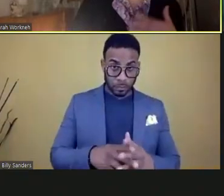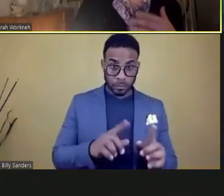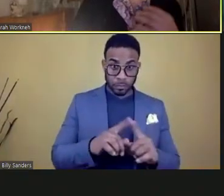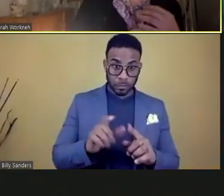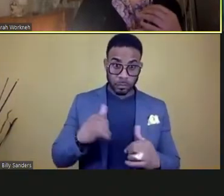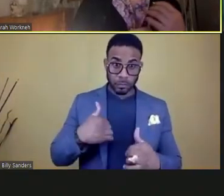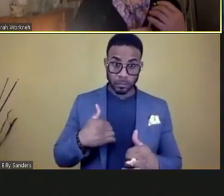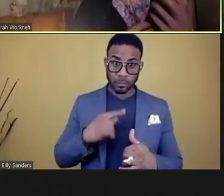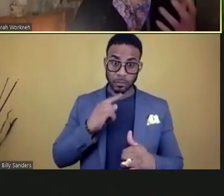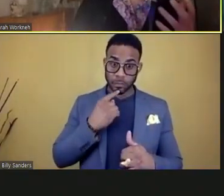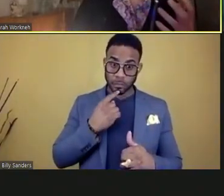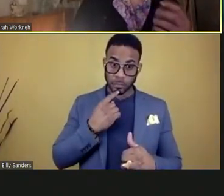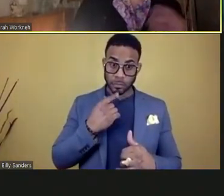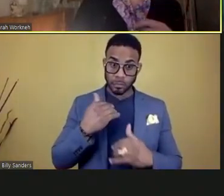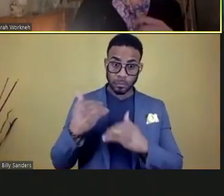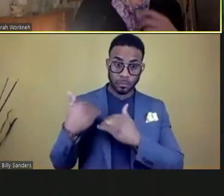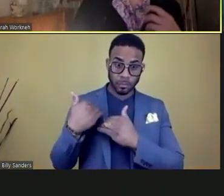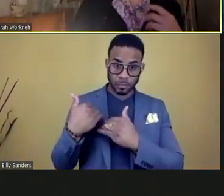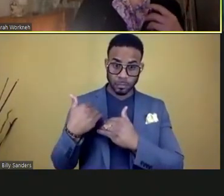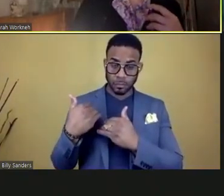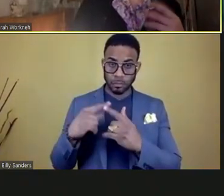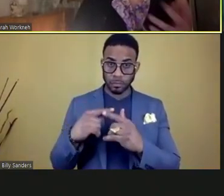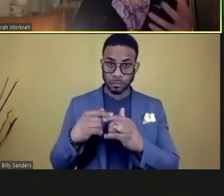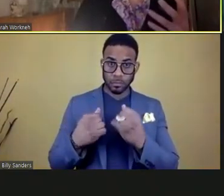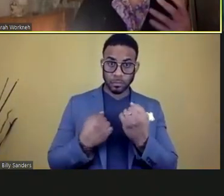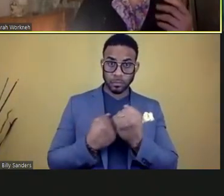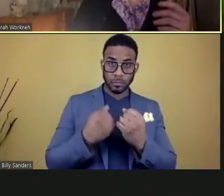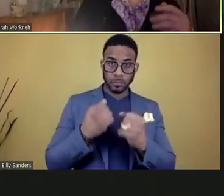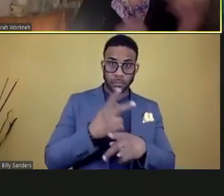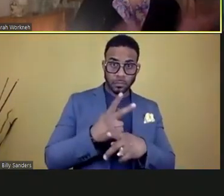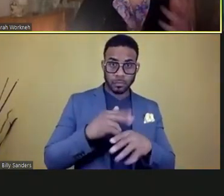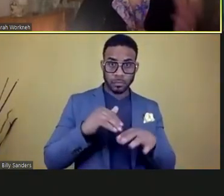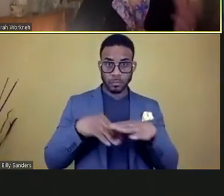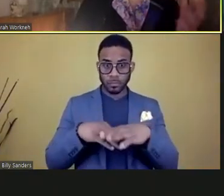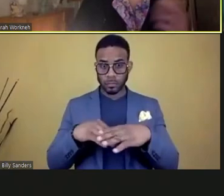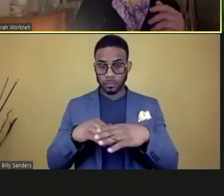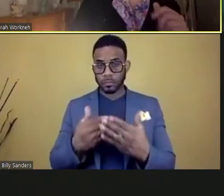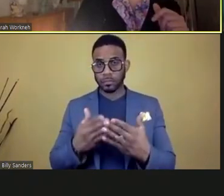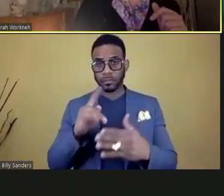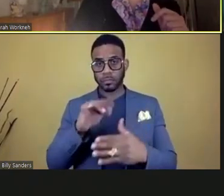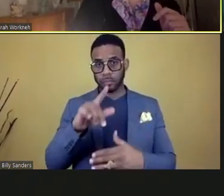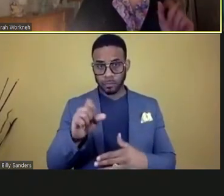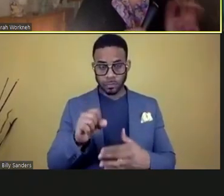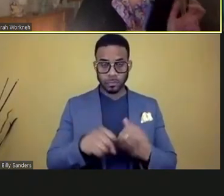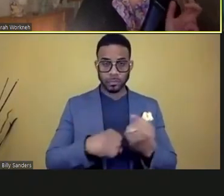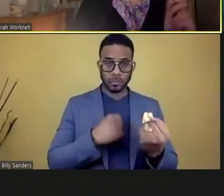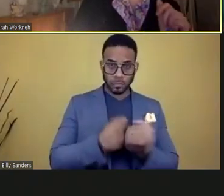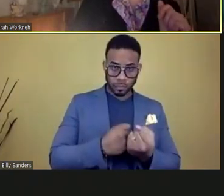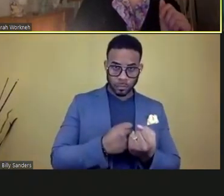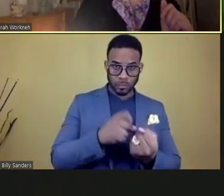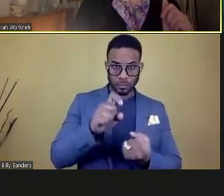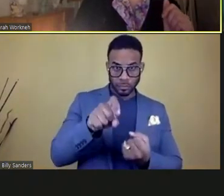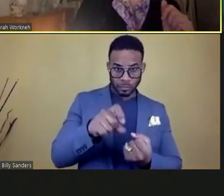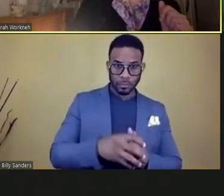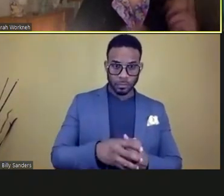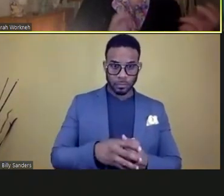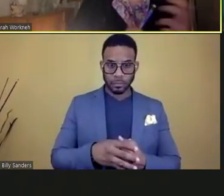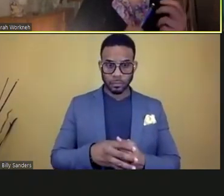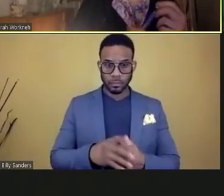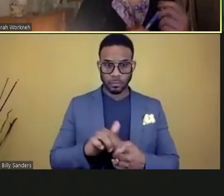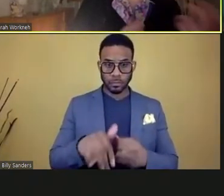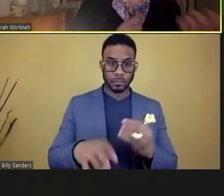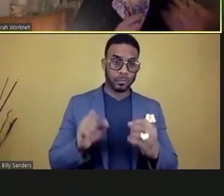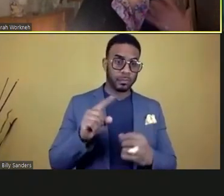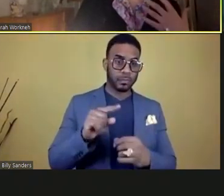an extreme responsibility to promote care and access and offer the tools and support needed when you